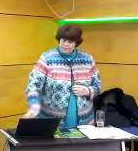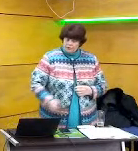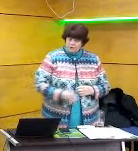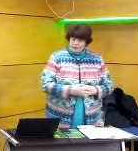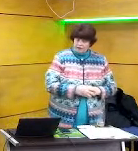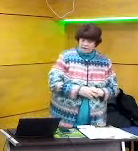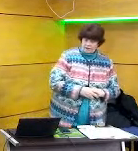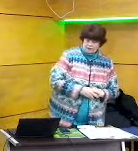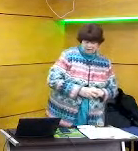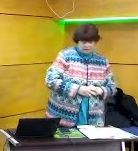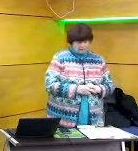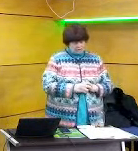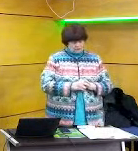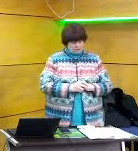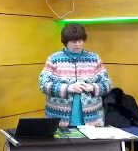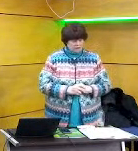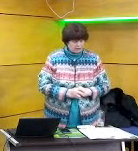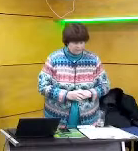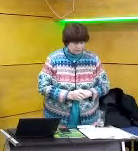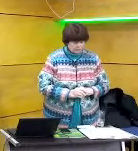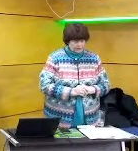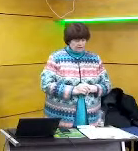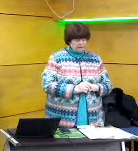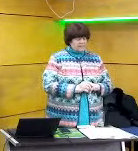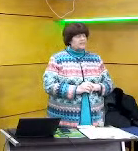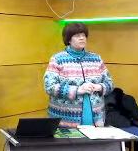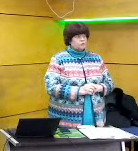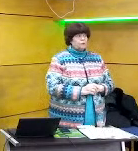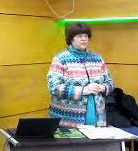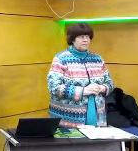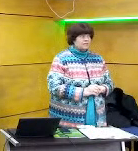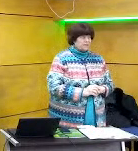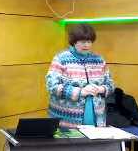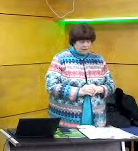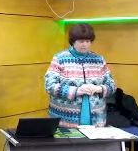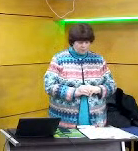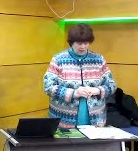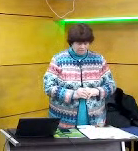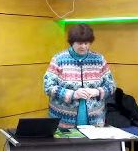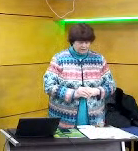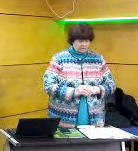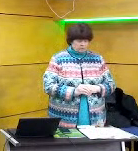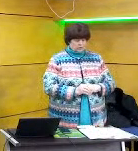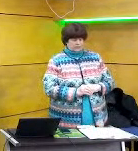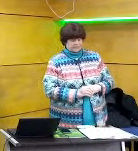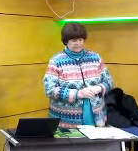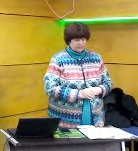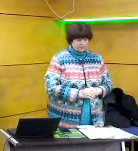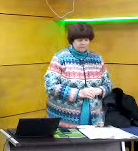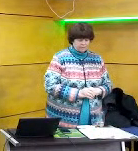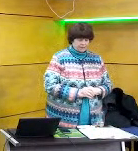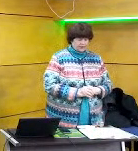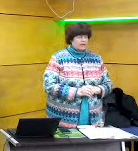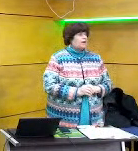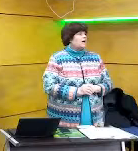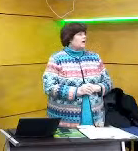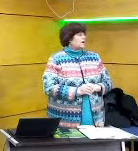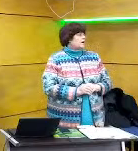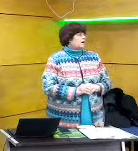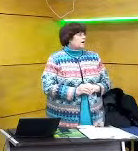For those of you that aren't aware, ESU is a nonprofit organization.